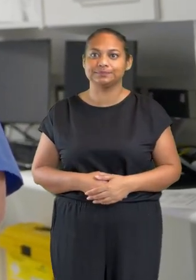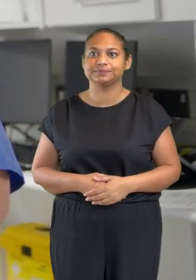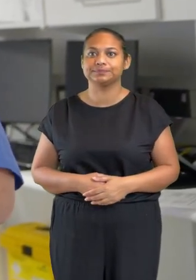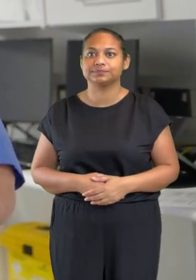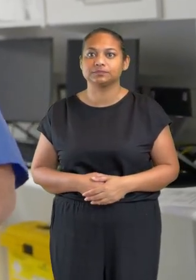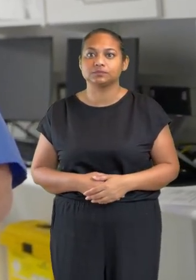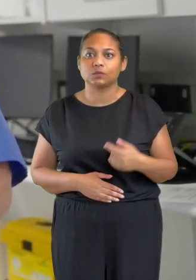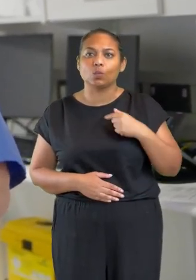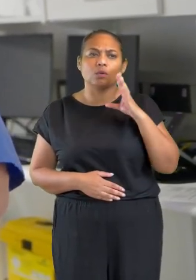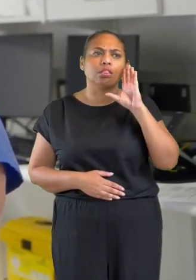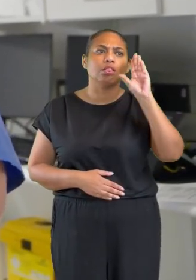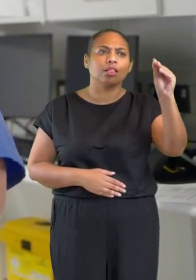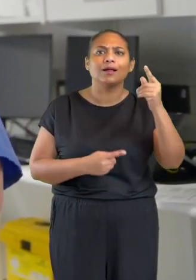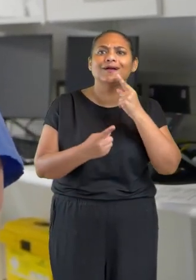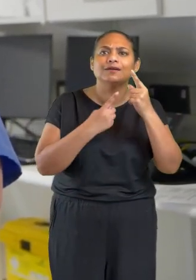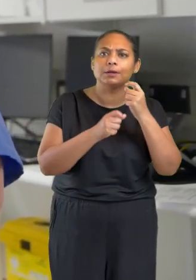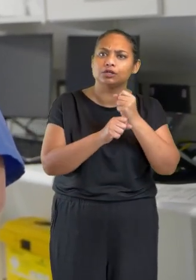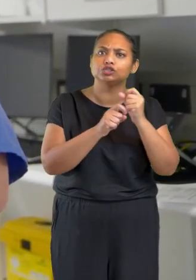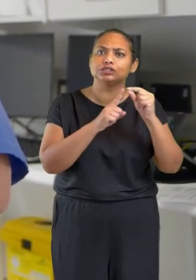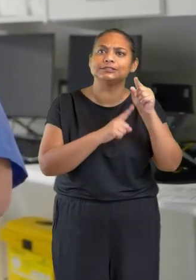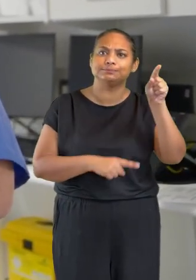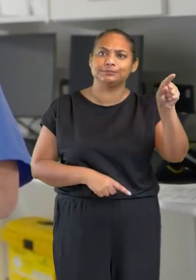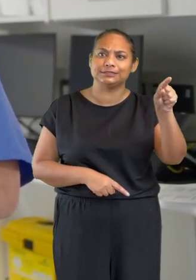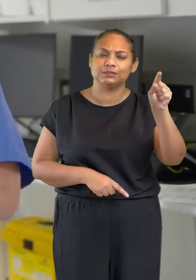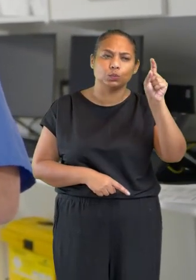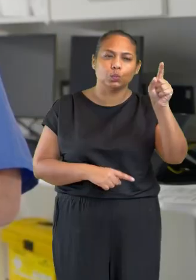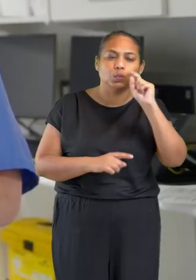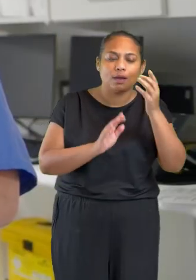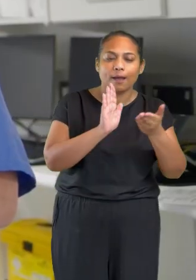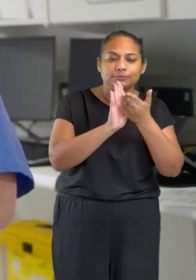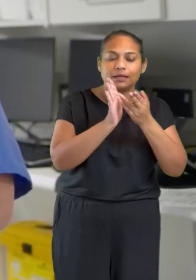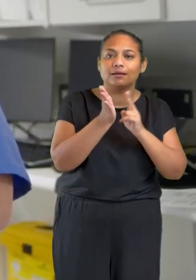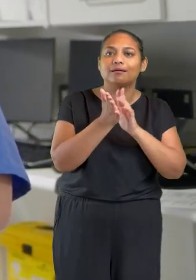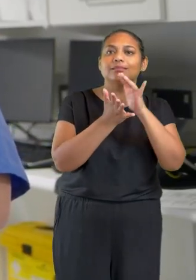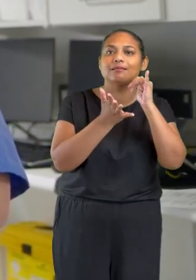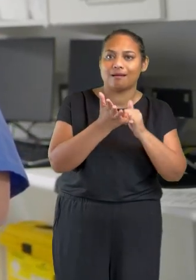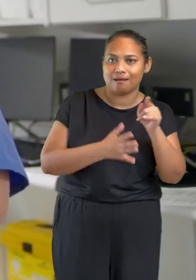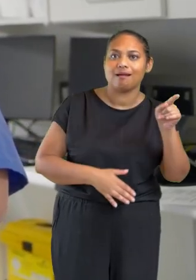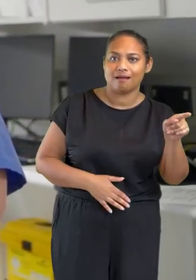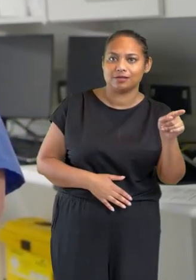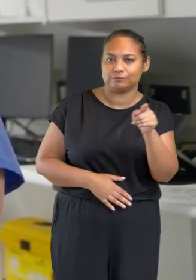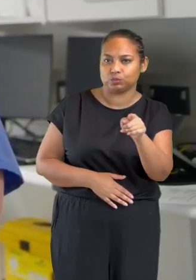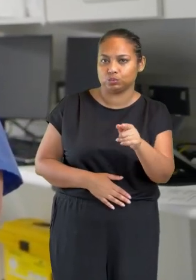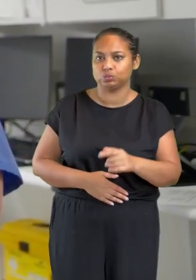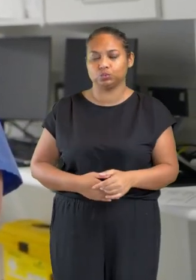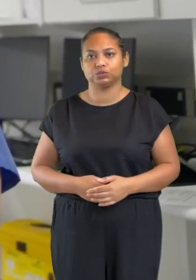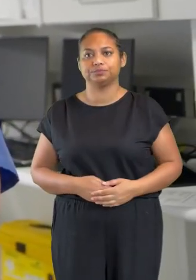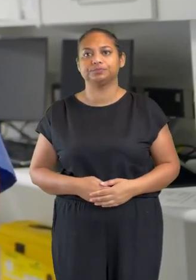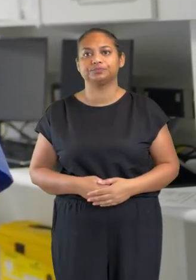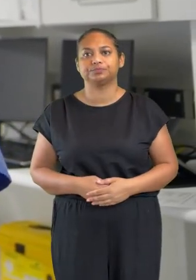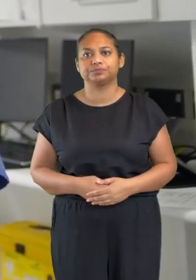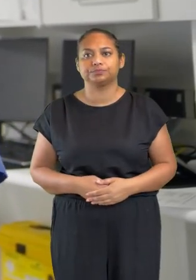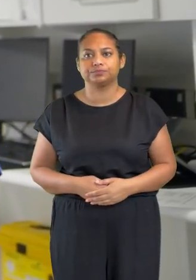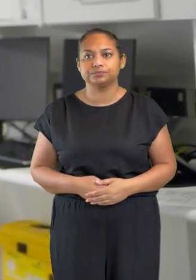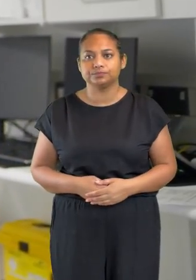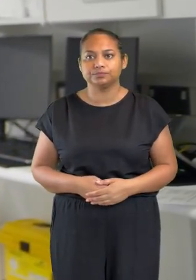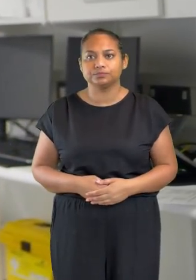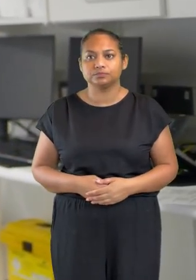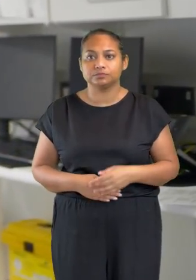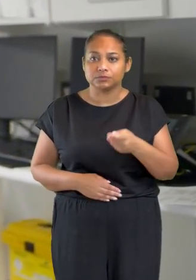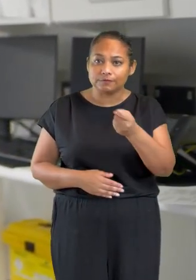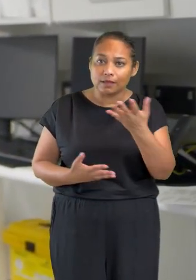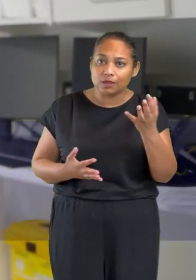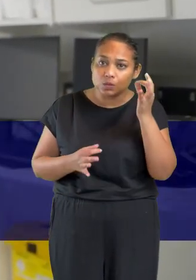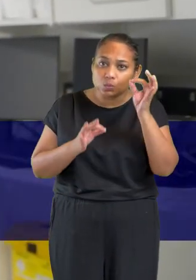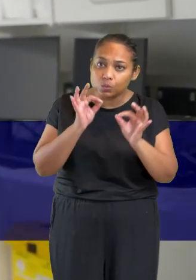and we'll just pass this information on to your GP, who will put them on your NHS records for you. Okay, fine. Okay, have you got